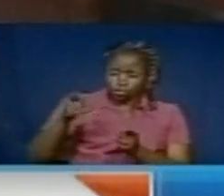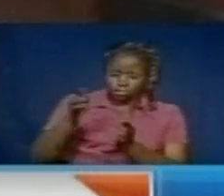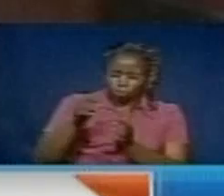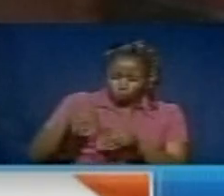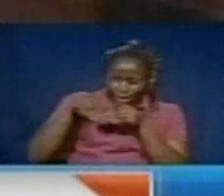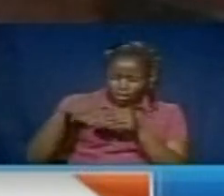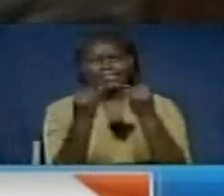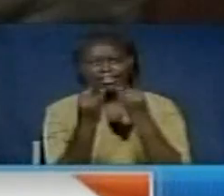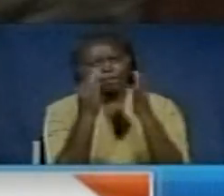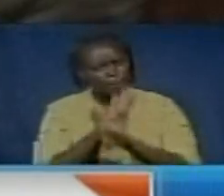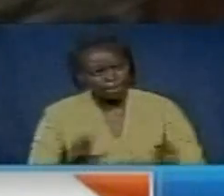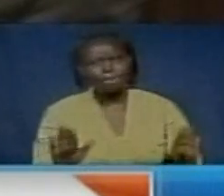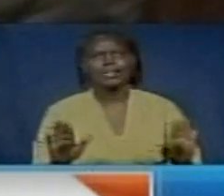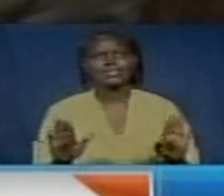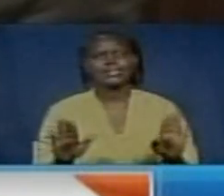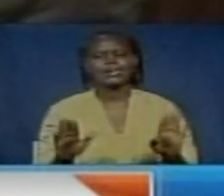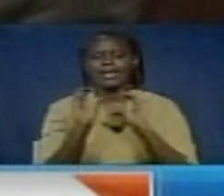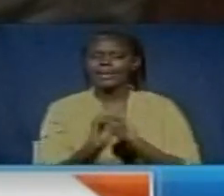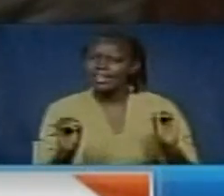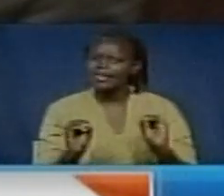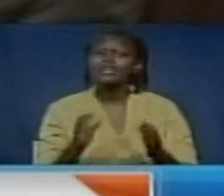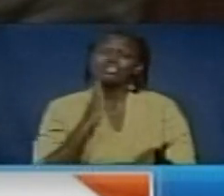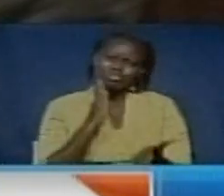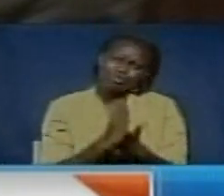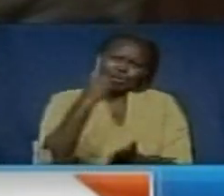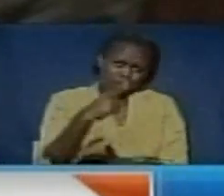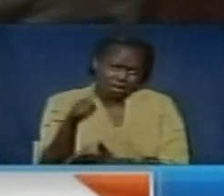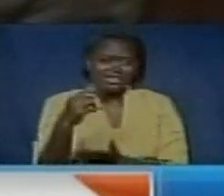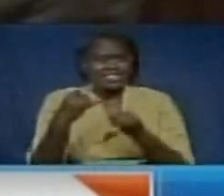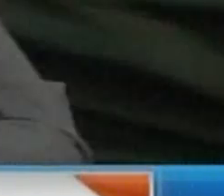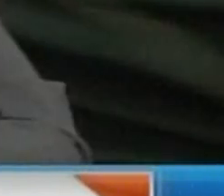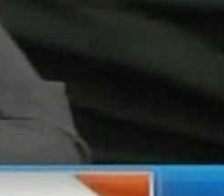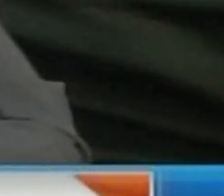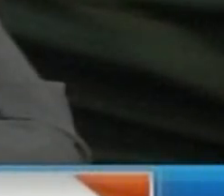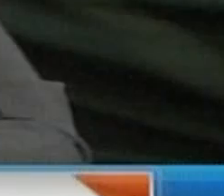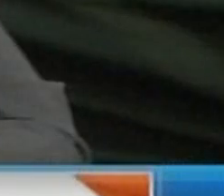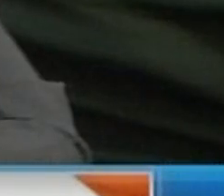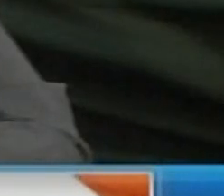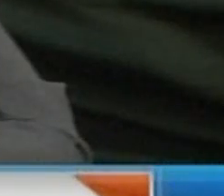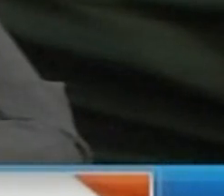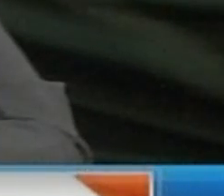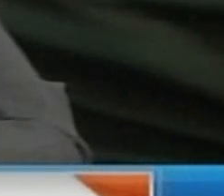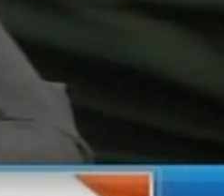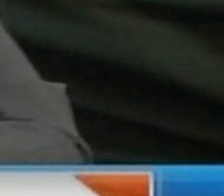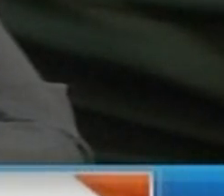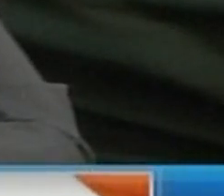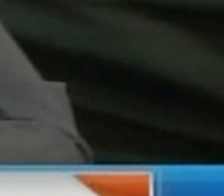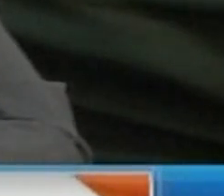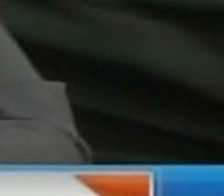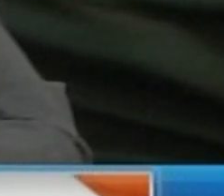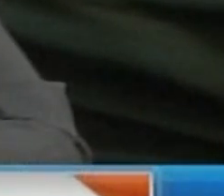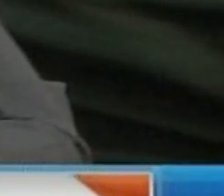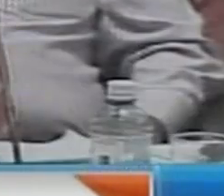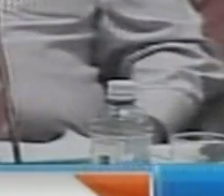and those seeking to throw a spanner in the works? The debate surrounding the nomination of Phyllis Kandie and her shy